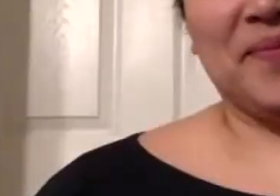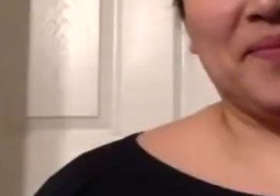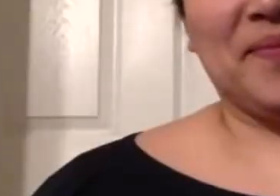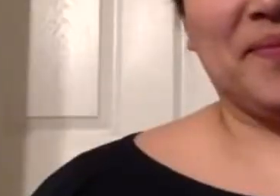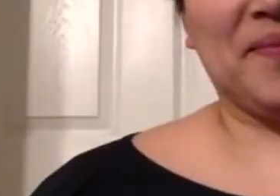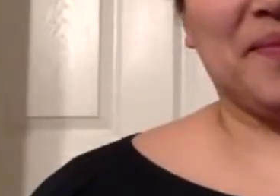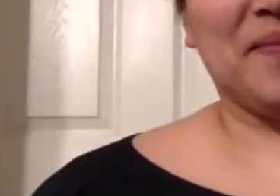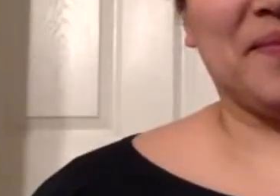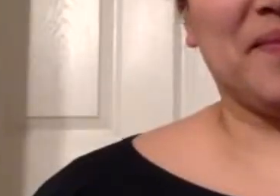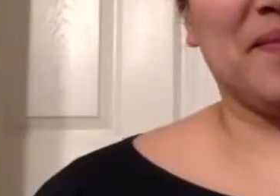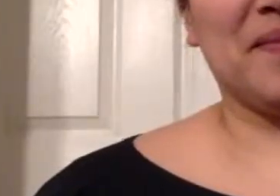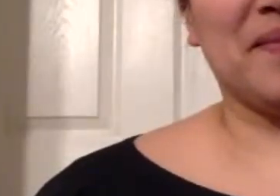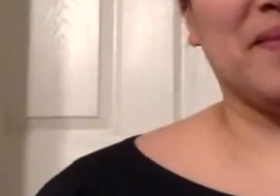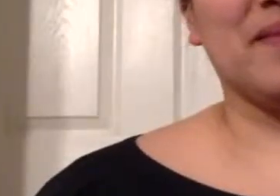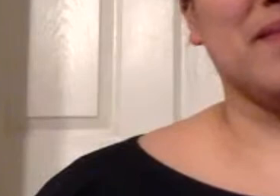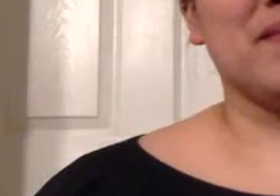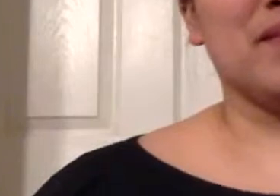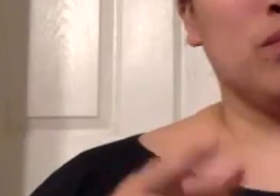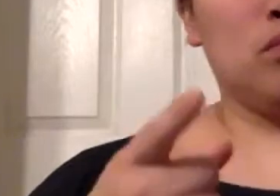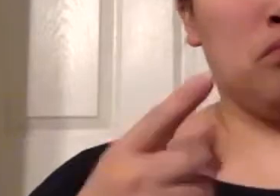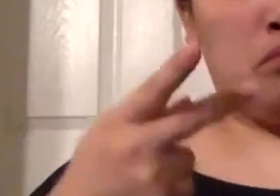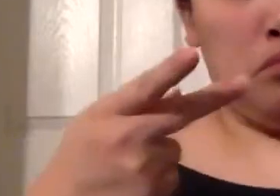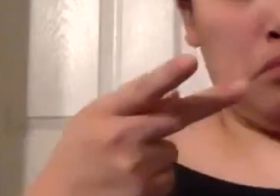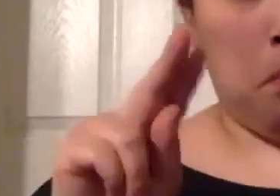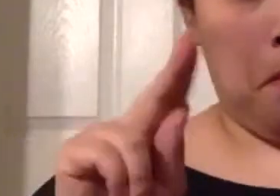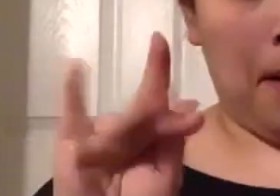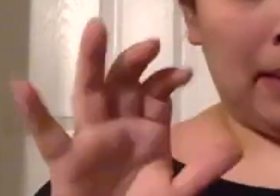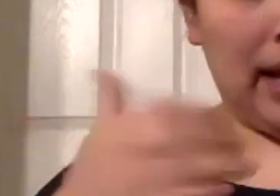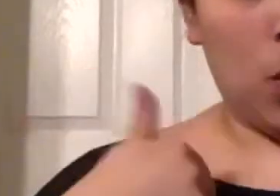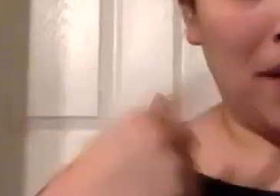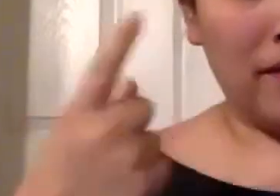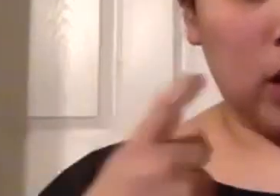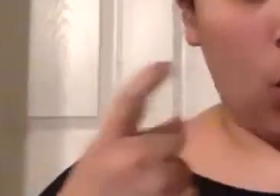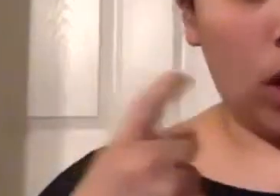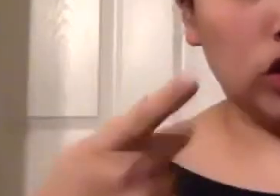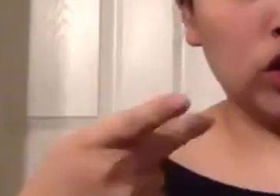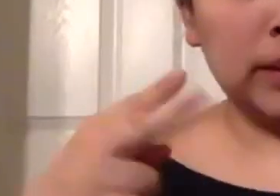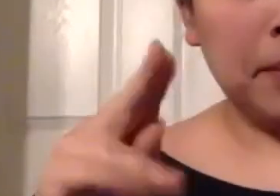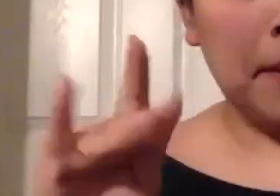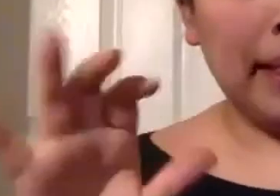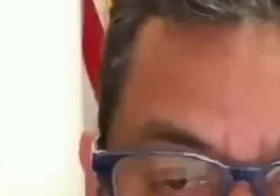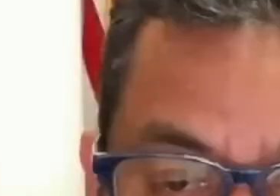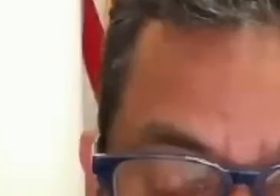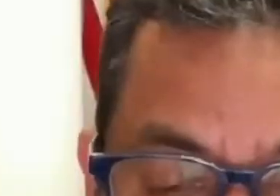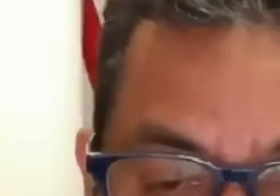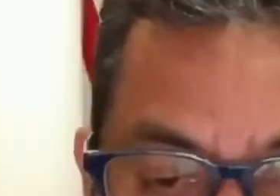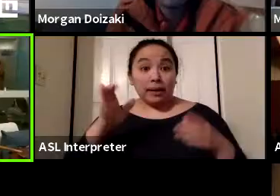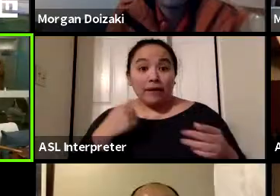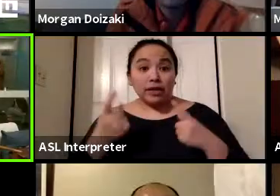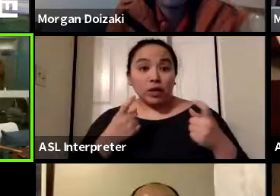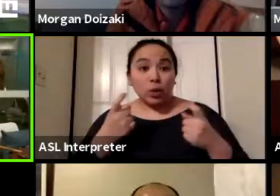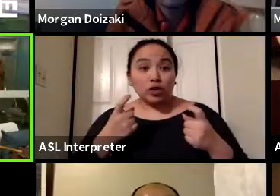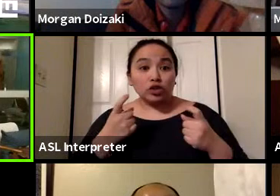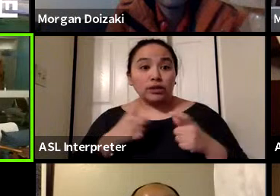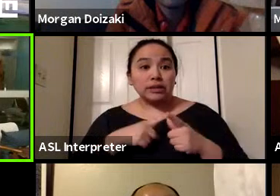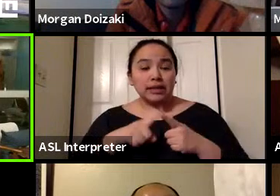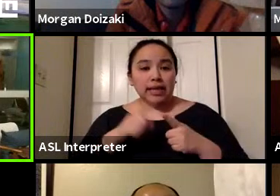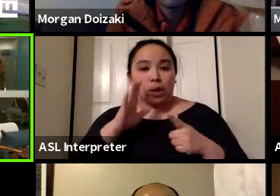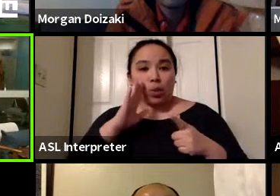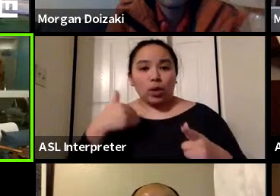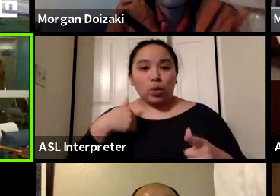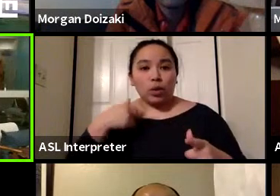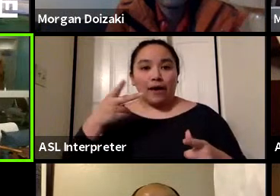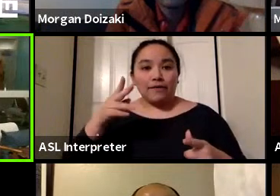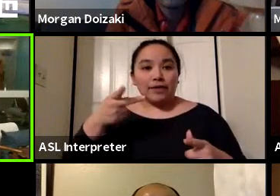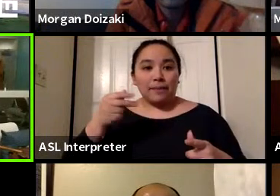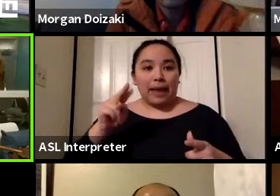Do we have any questions from the public? Let me go to the public first, and then we'll go to the community, the panel members. I see